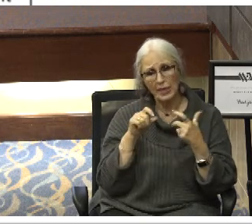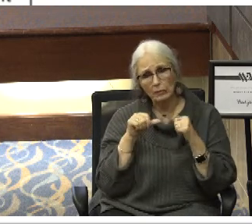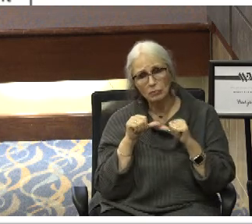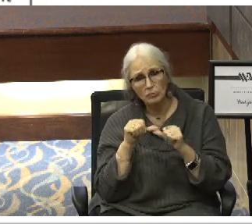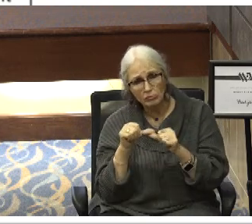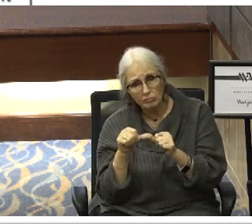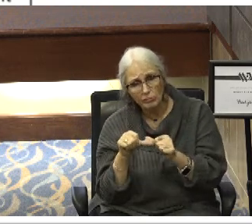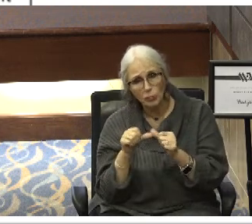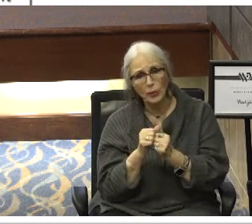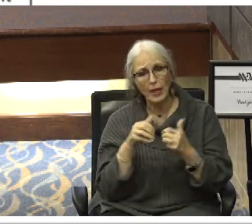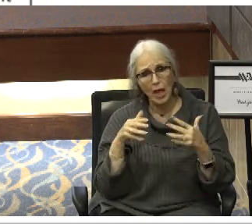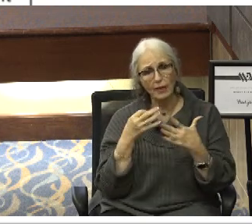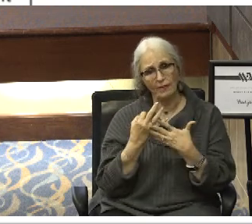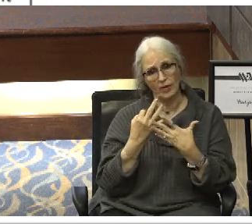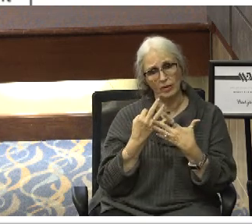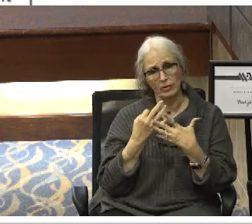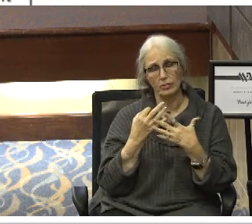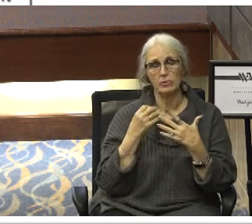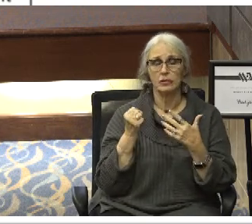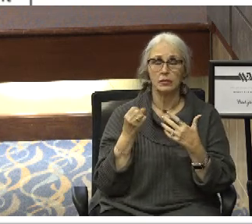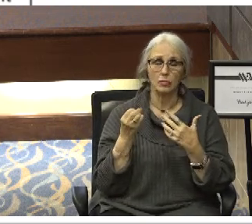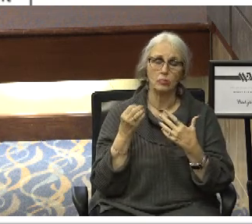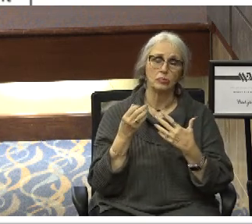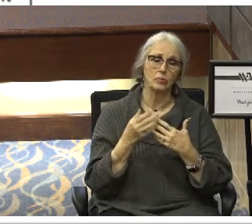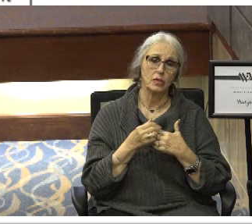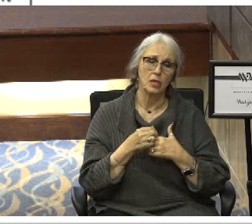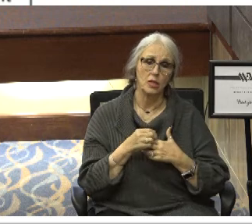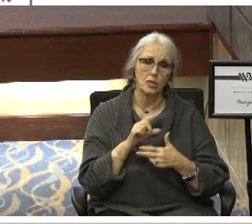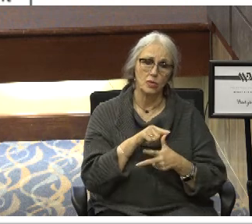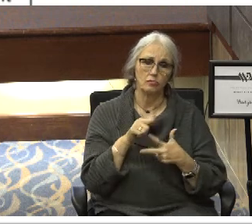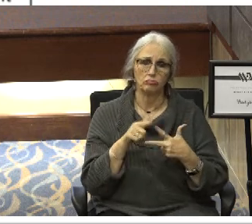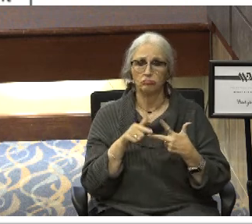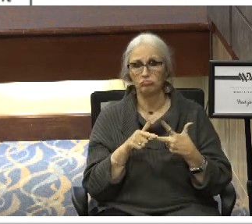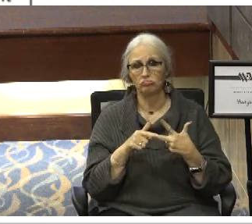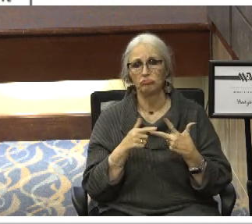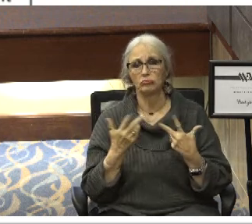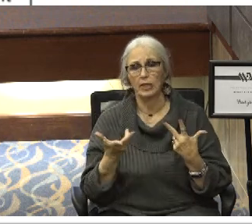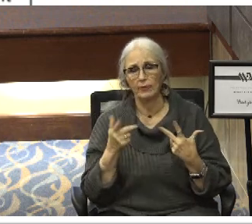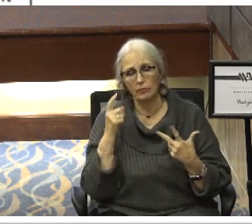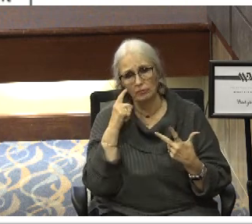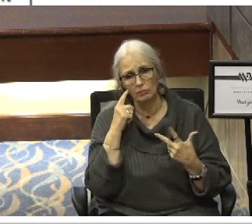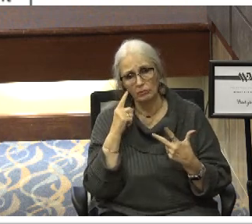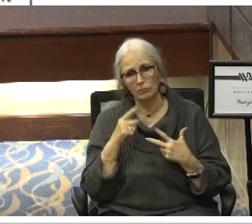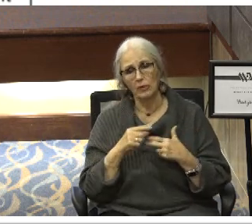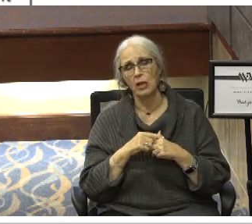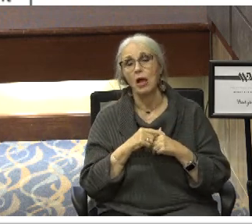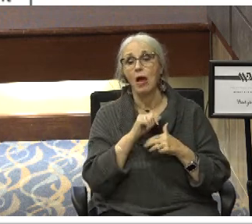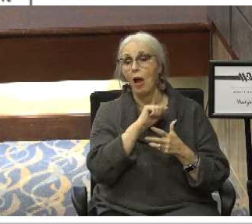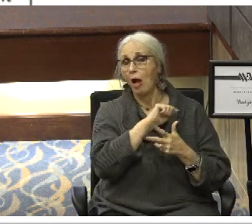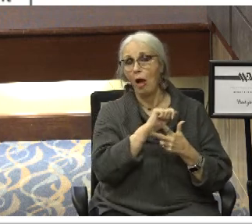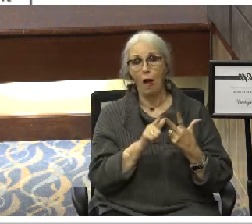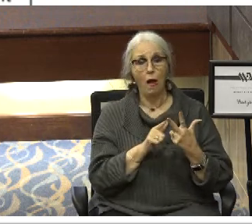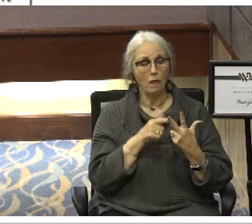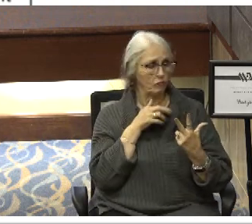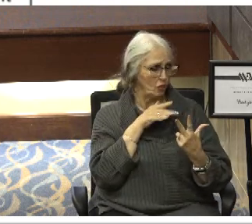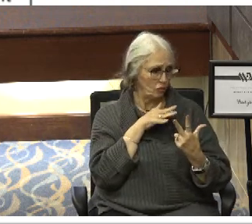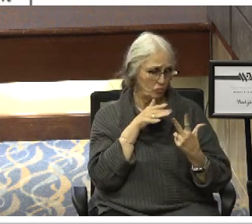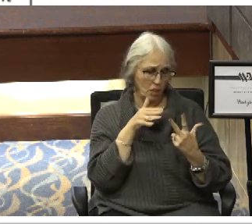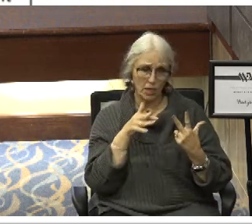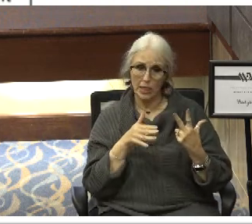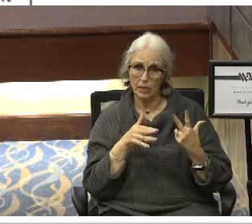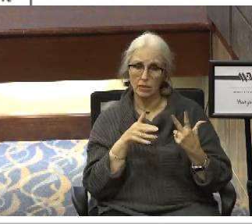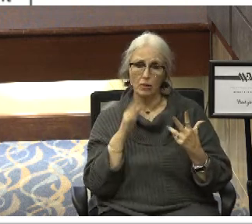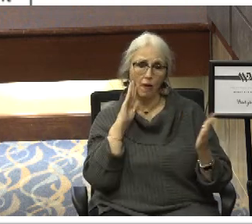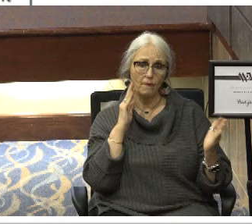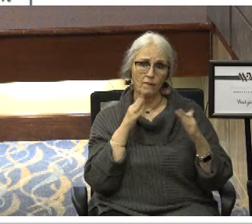of a blank slate is what you would do with just looking at your fixed route transit and how to improve it today. So all of this study is really focused